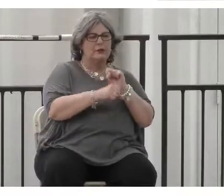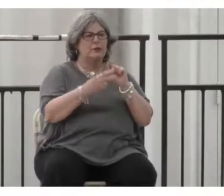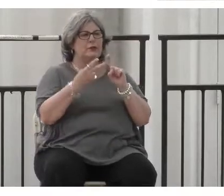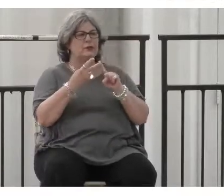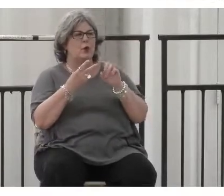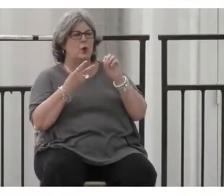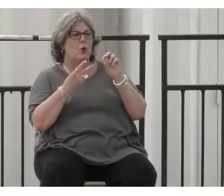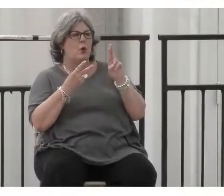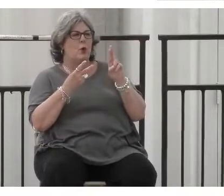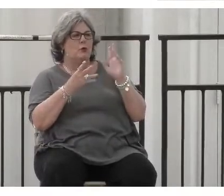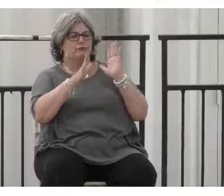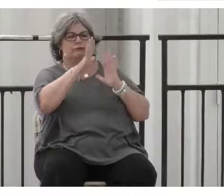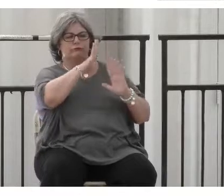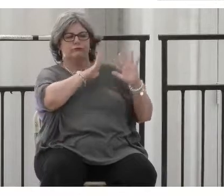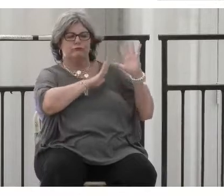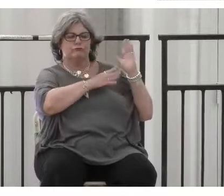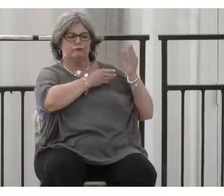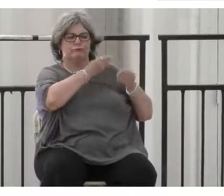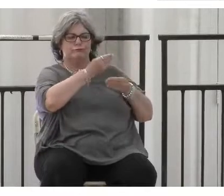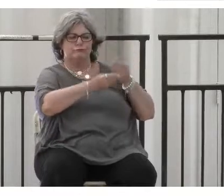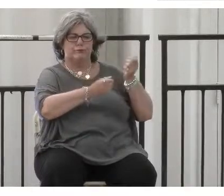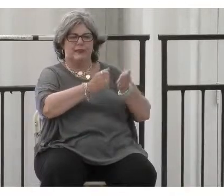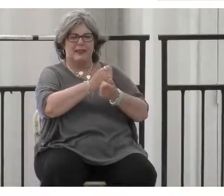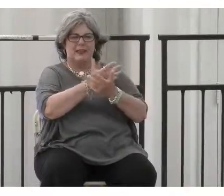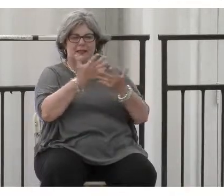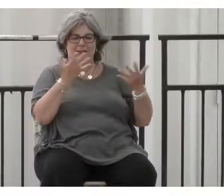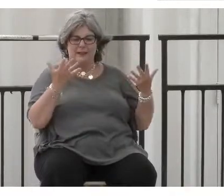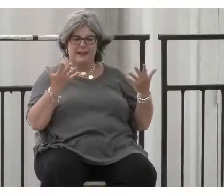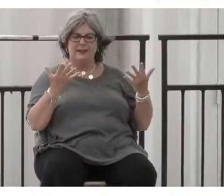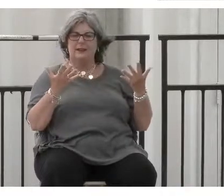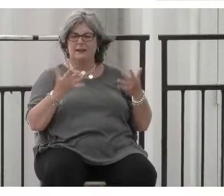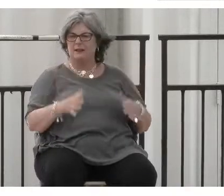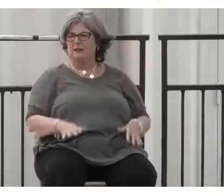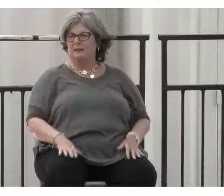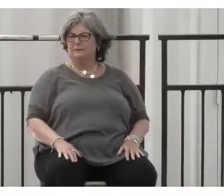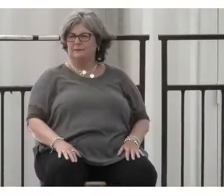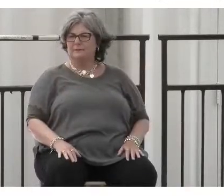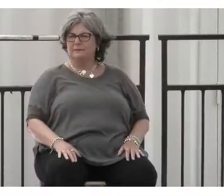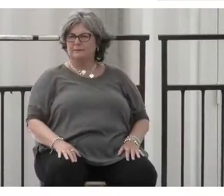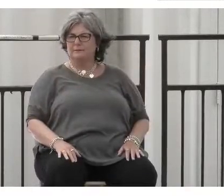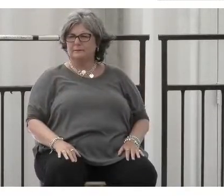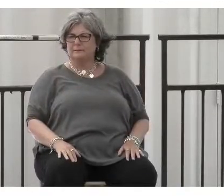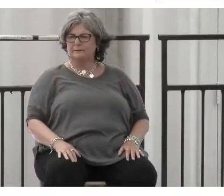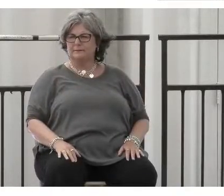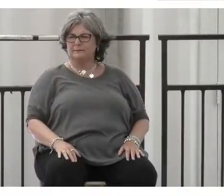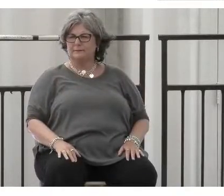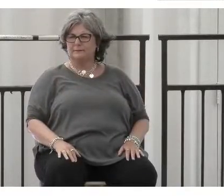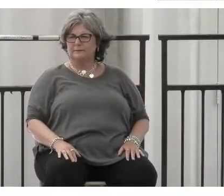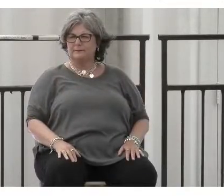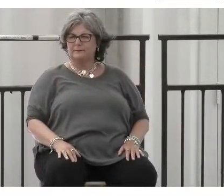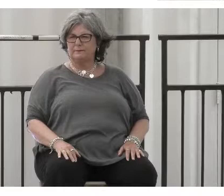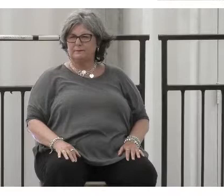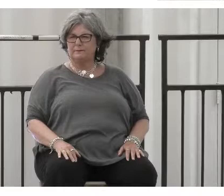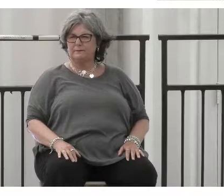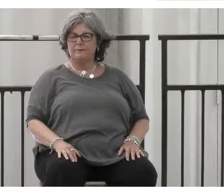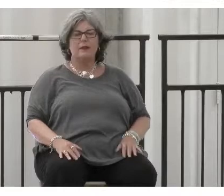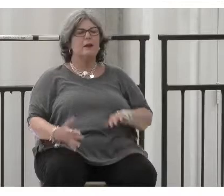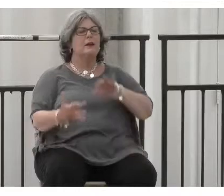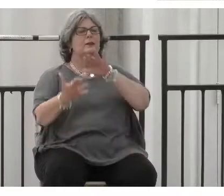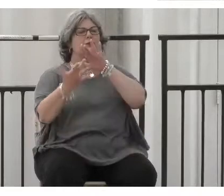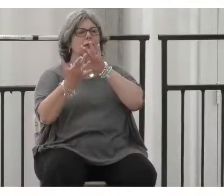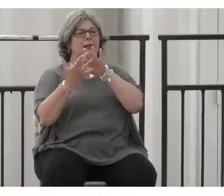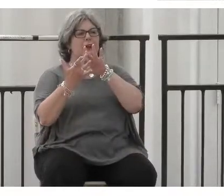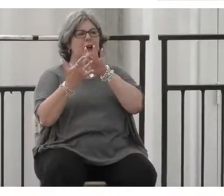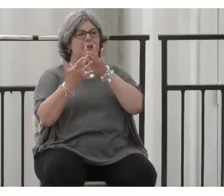of ancient heritage, anything, they will look after it. So she made the initial contact, and then we talked to